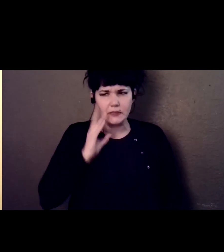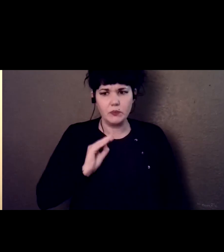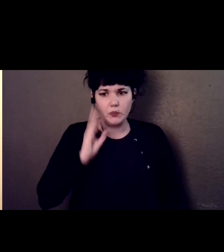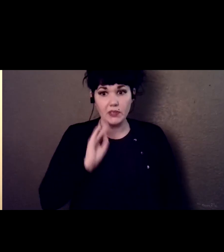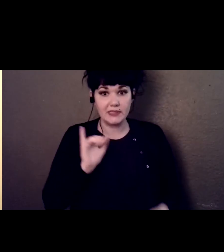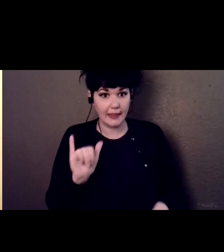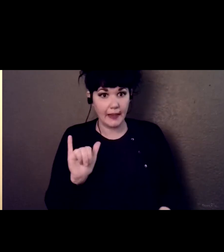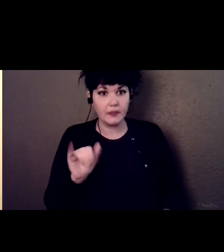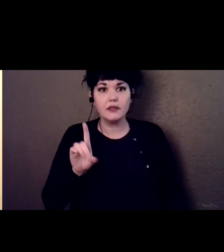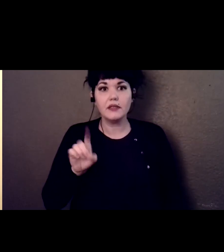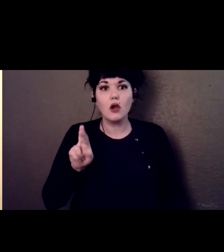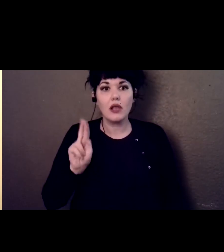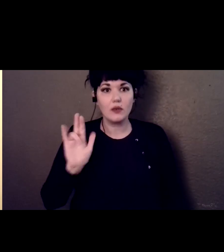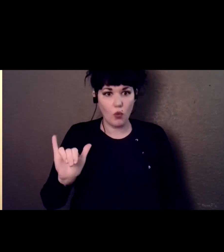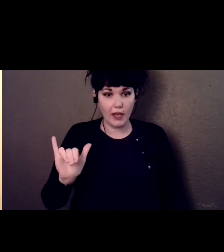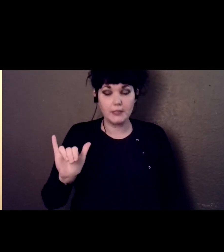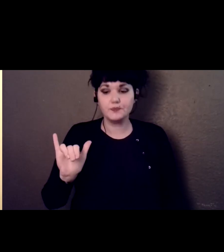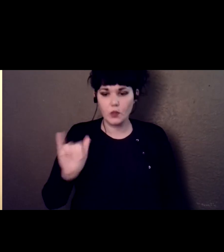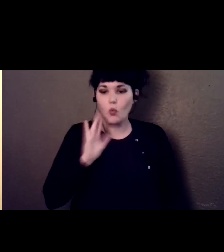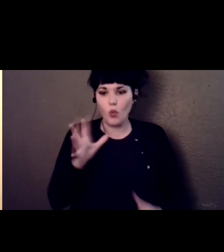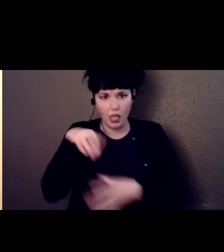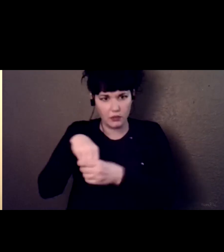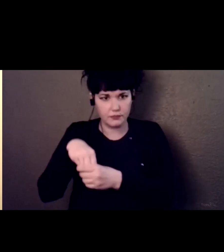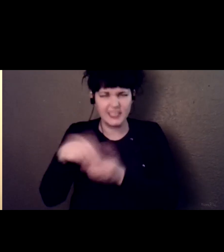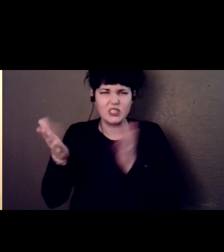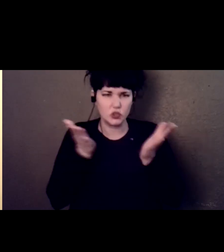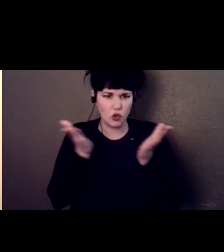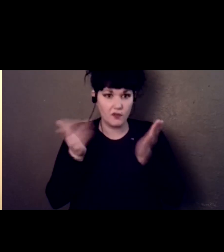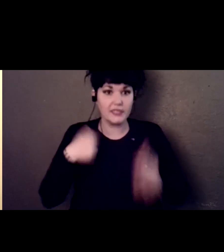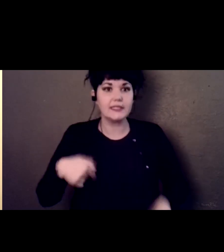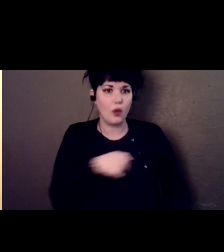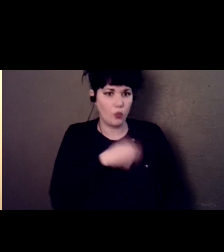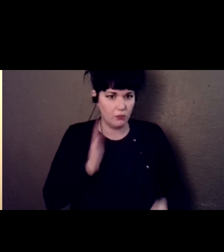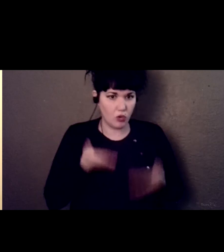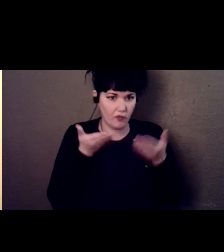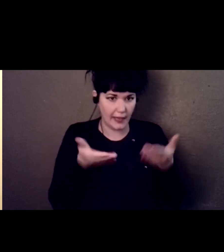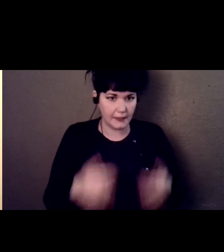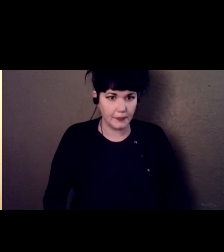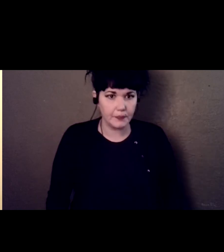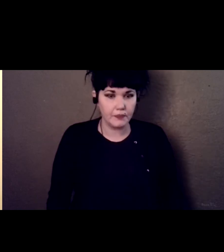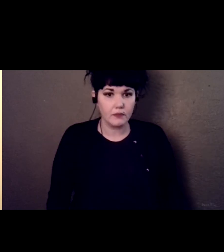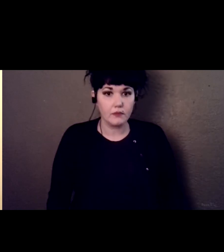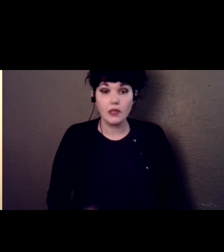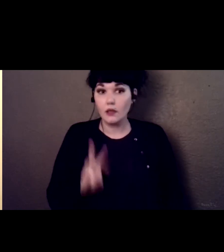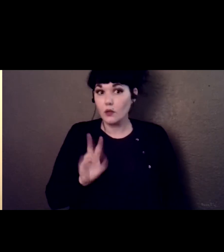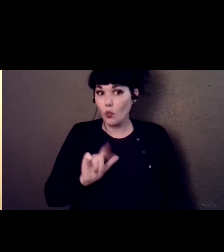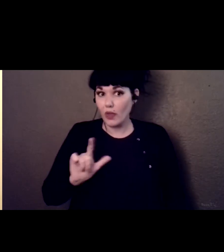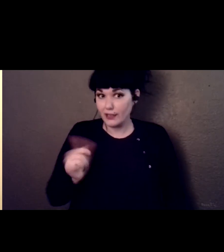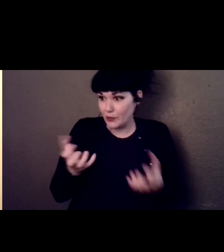then DRNY, that's one of the services that DRNY would provide. Once again, Will, if you want to add to